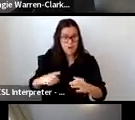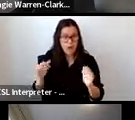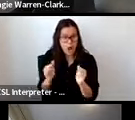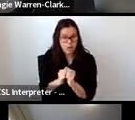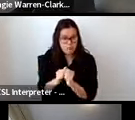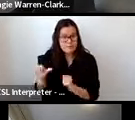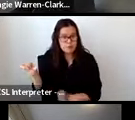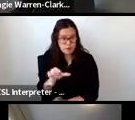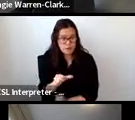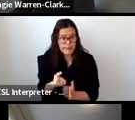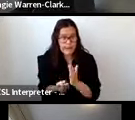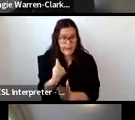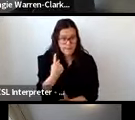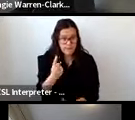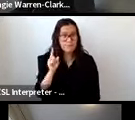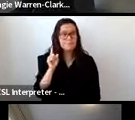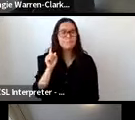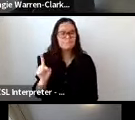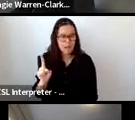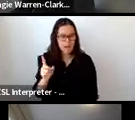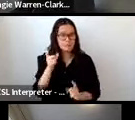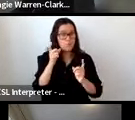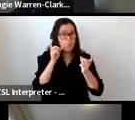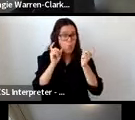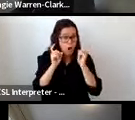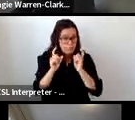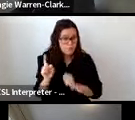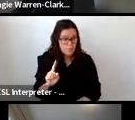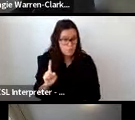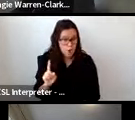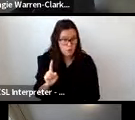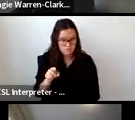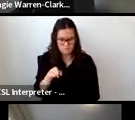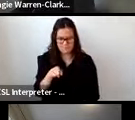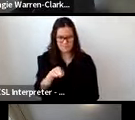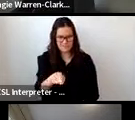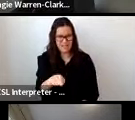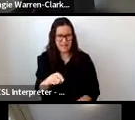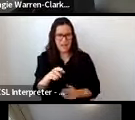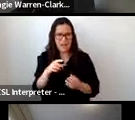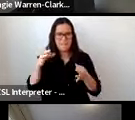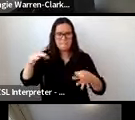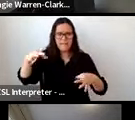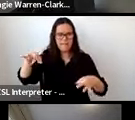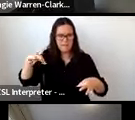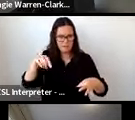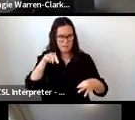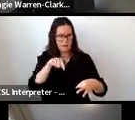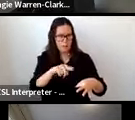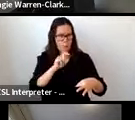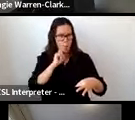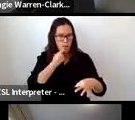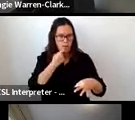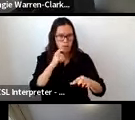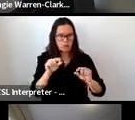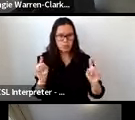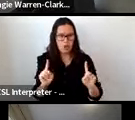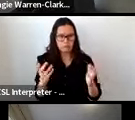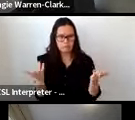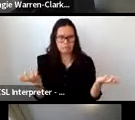concerns are that how is setting up this committee going to make any meaningful and practical